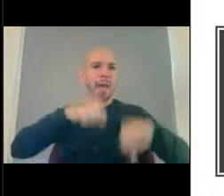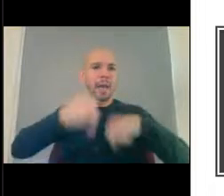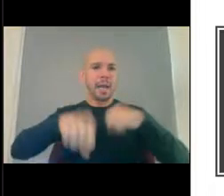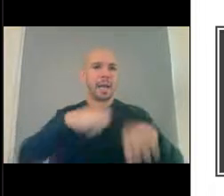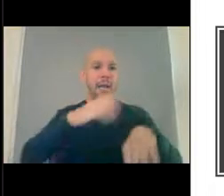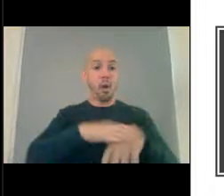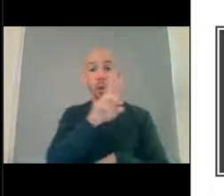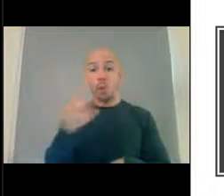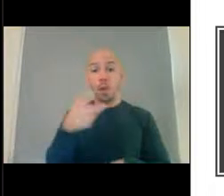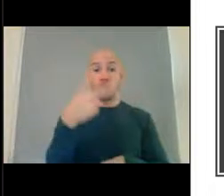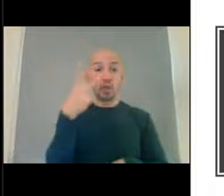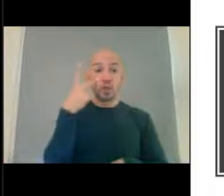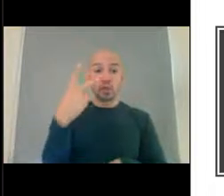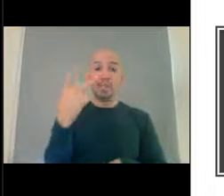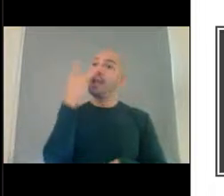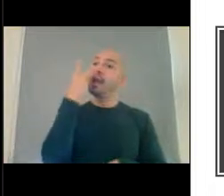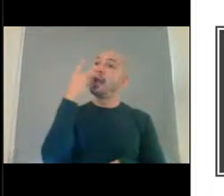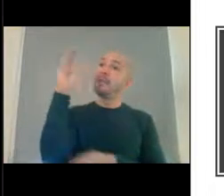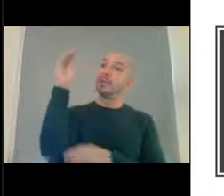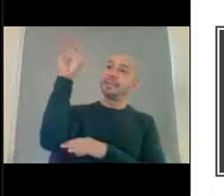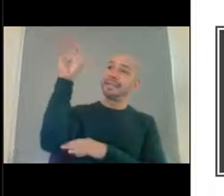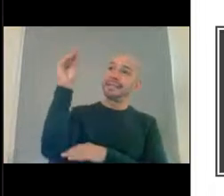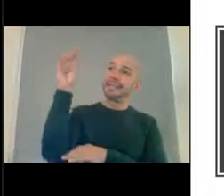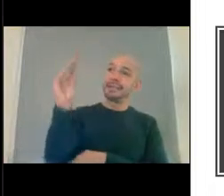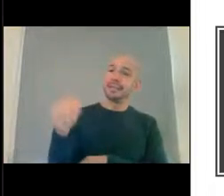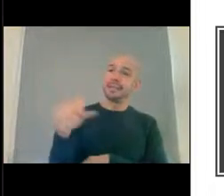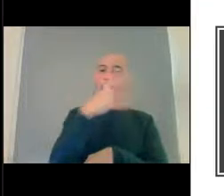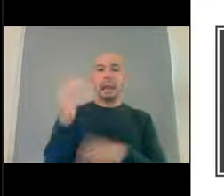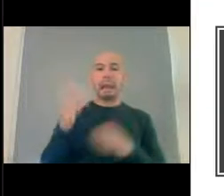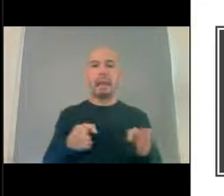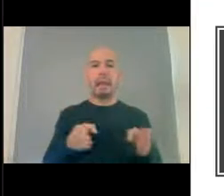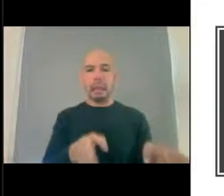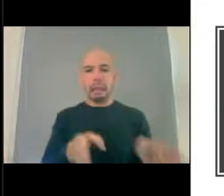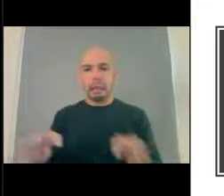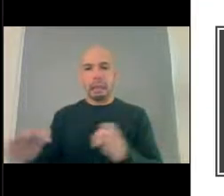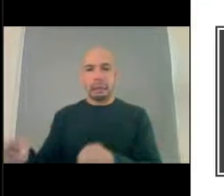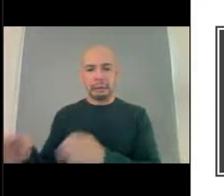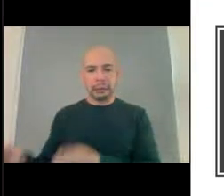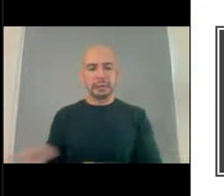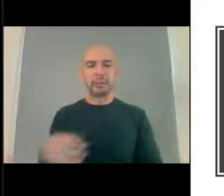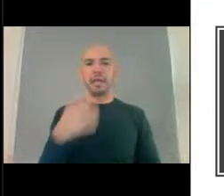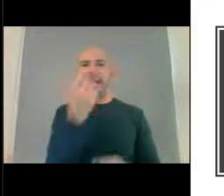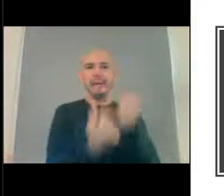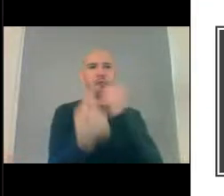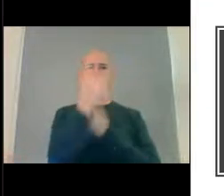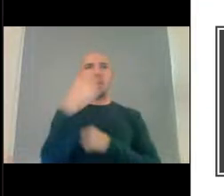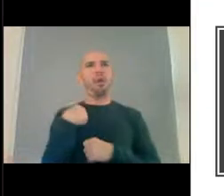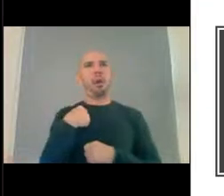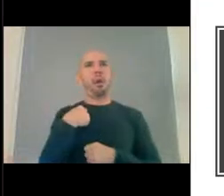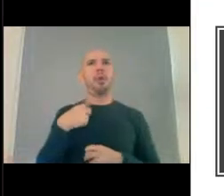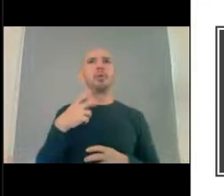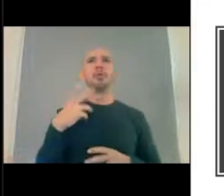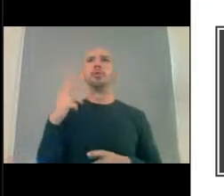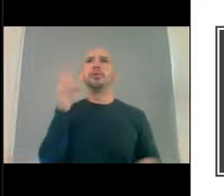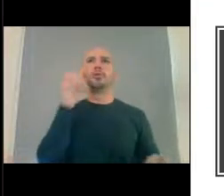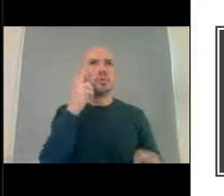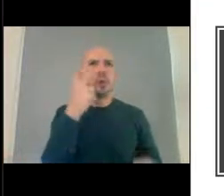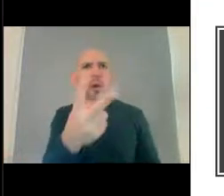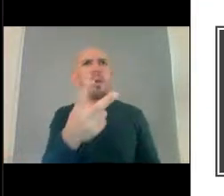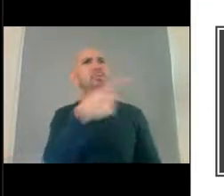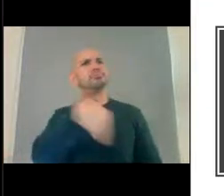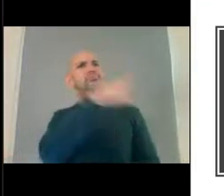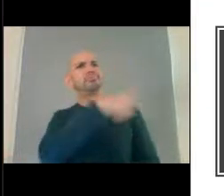a signal and lanes almost everywhere i went there was either bike lanes or or that were separated or painted and bike